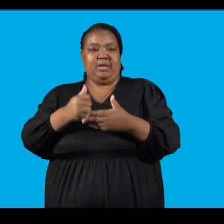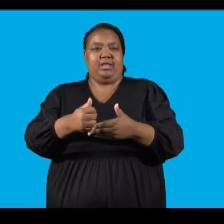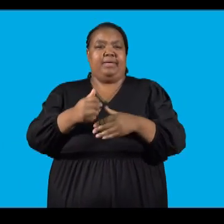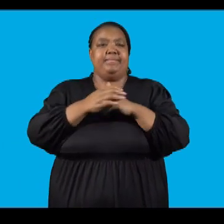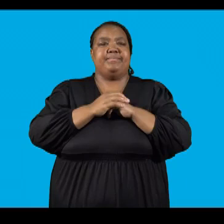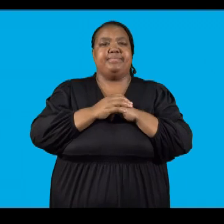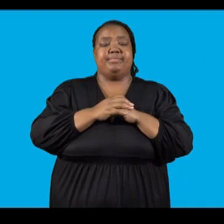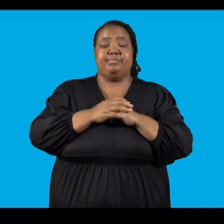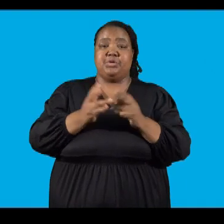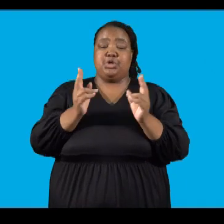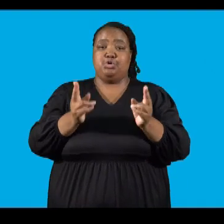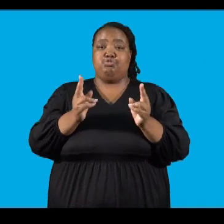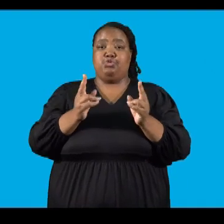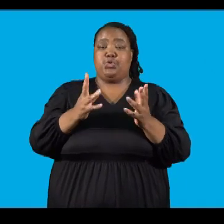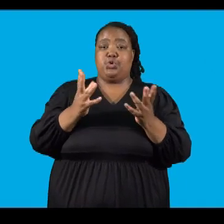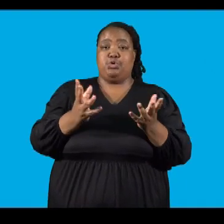our essays.